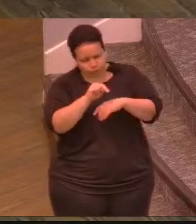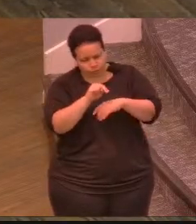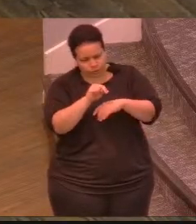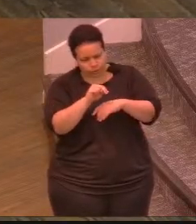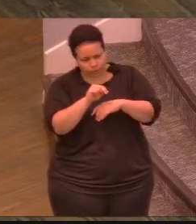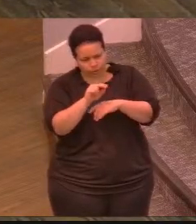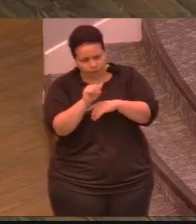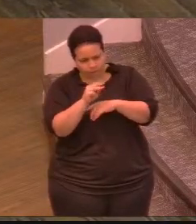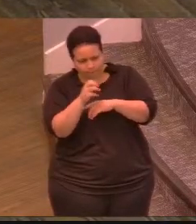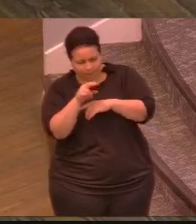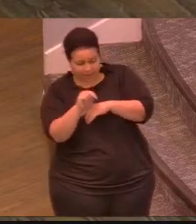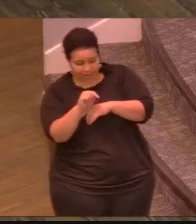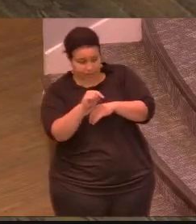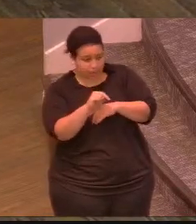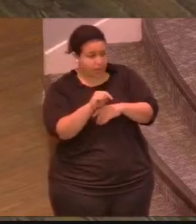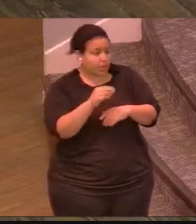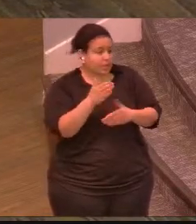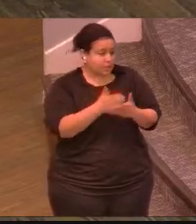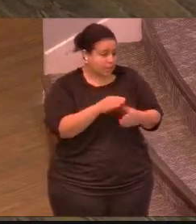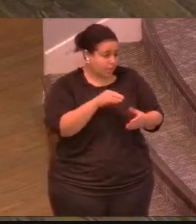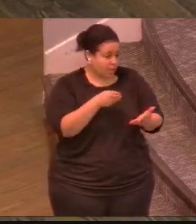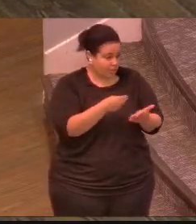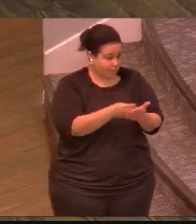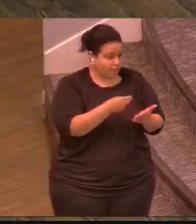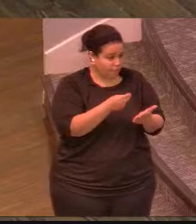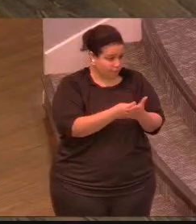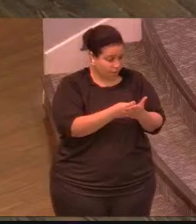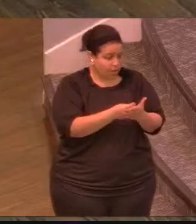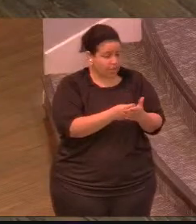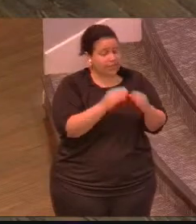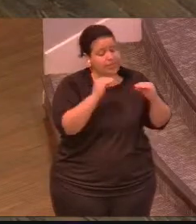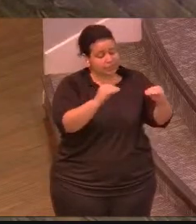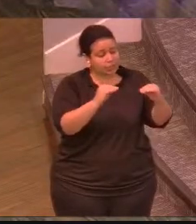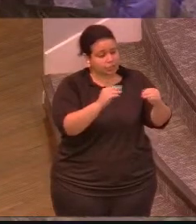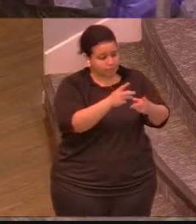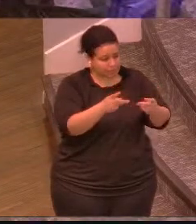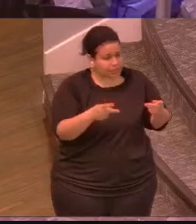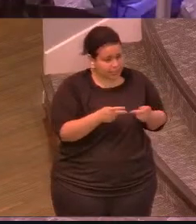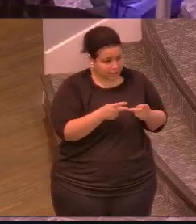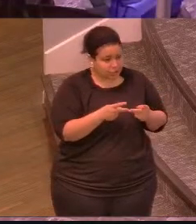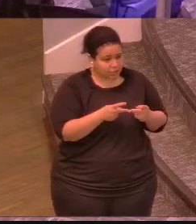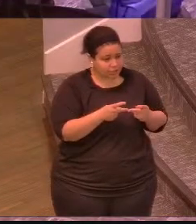teaching positions over what we're allocated, so some of them, is that correct or not?